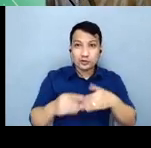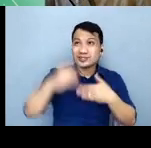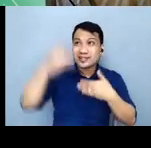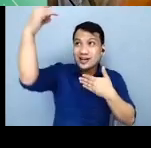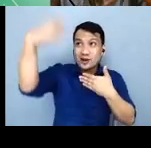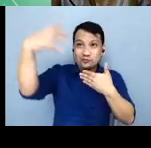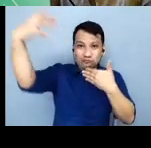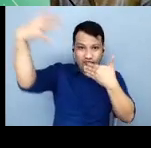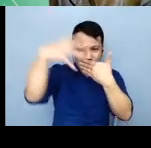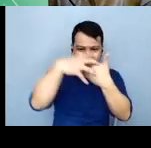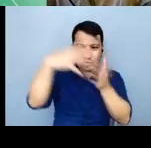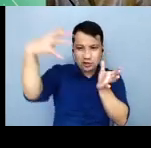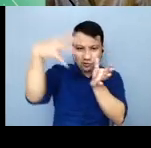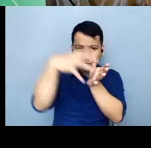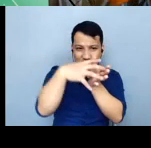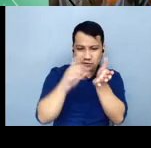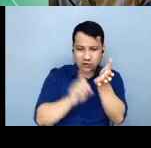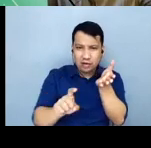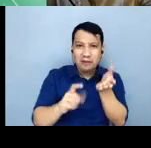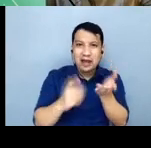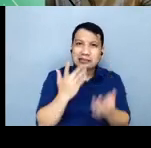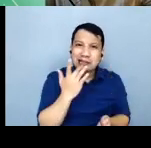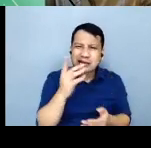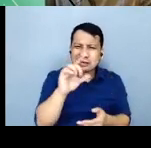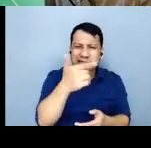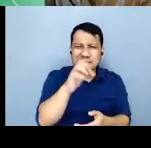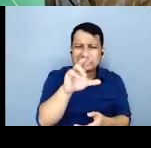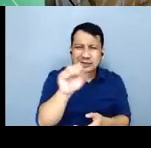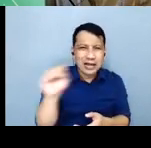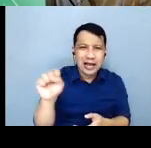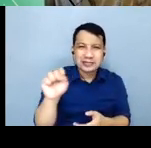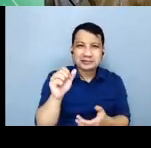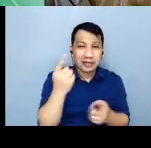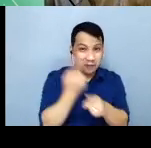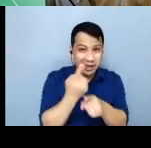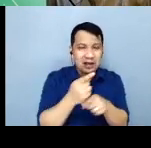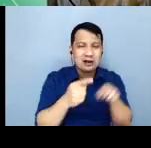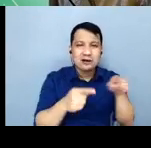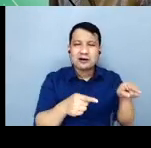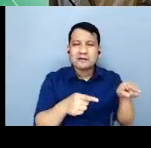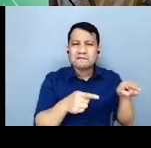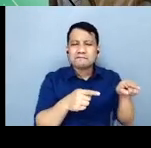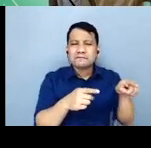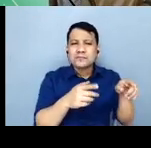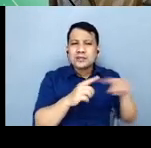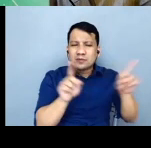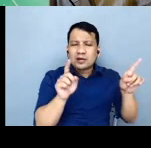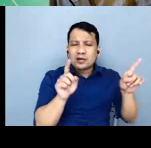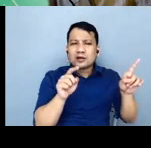be built this way. They have to be made of glass. They have to use these components, but